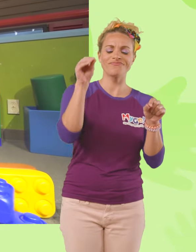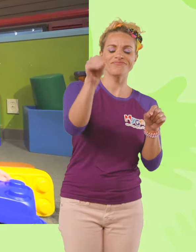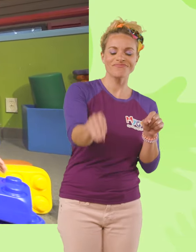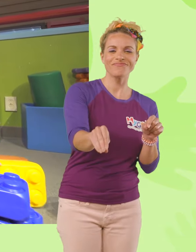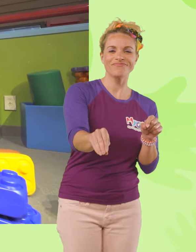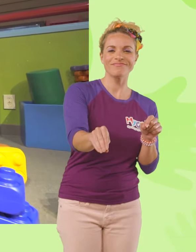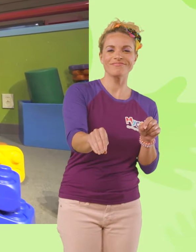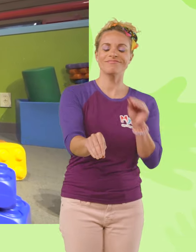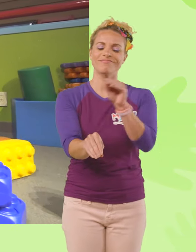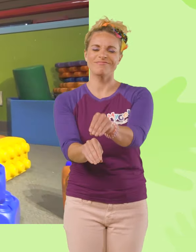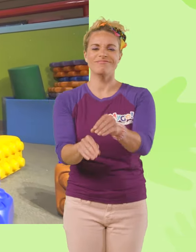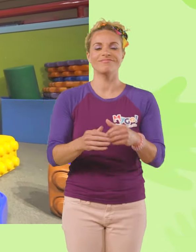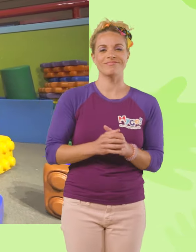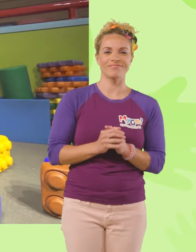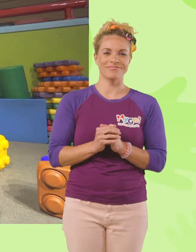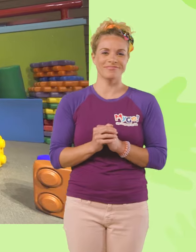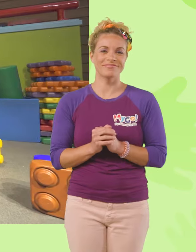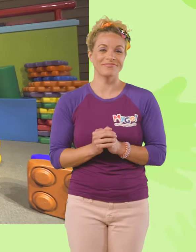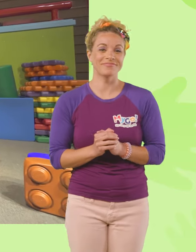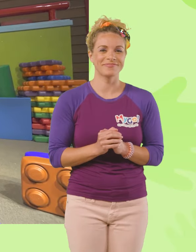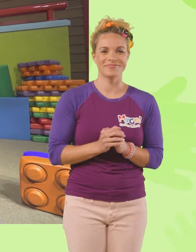them right there.